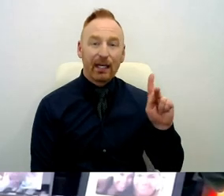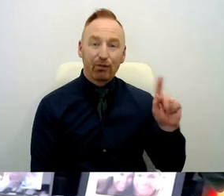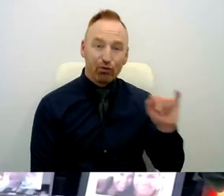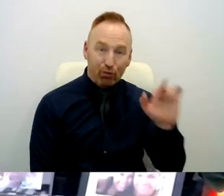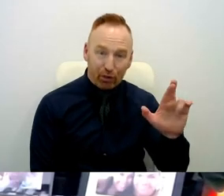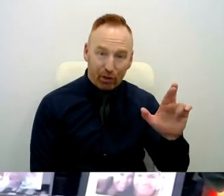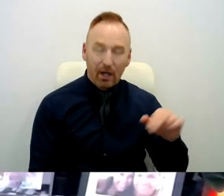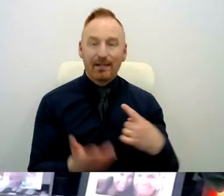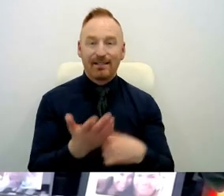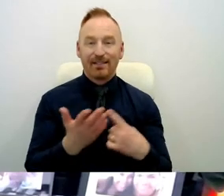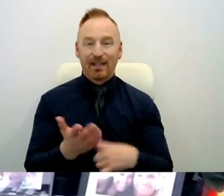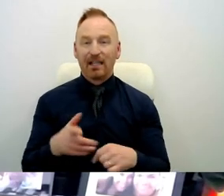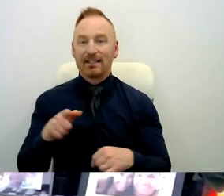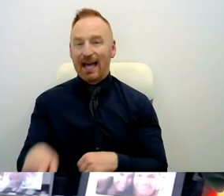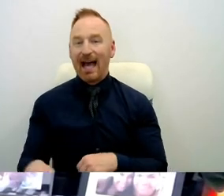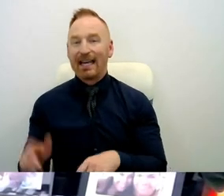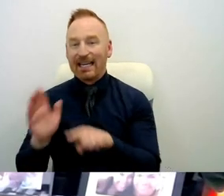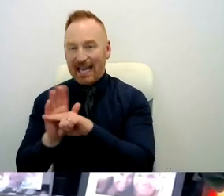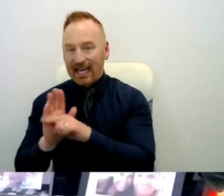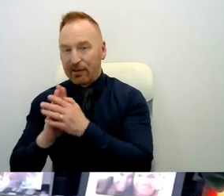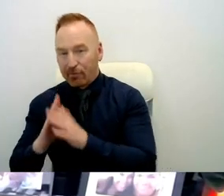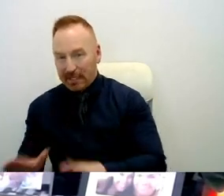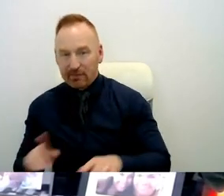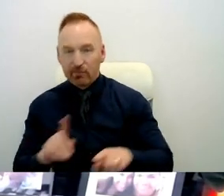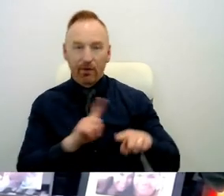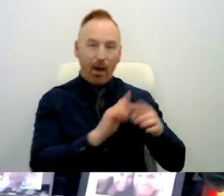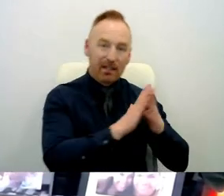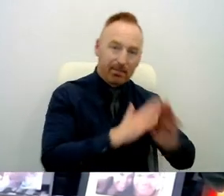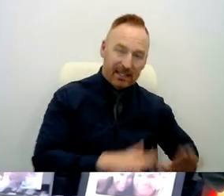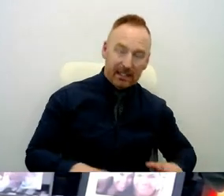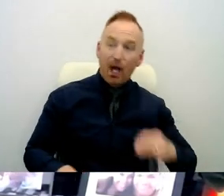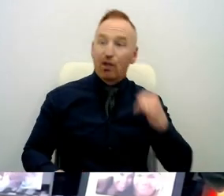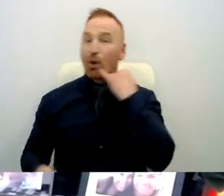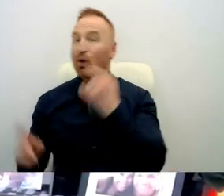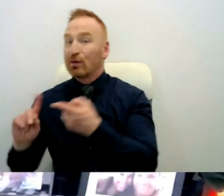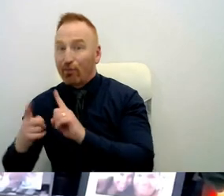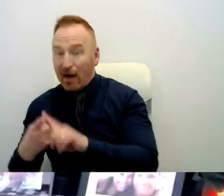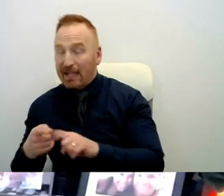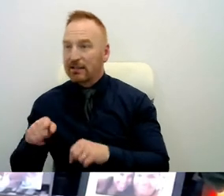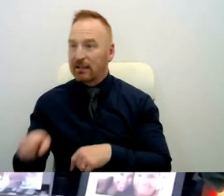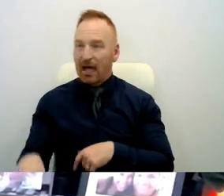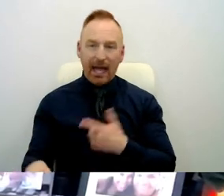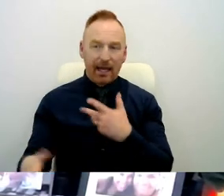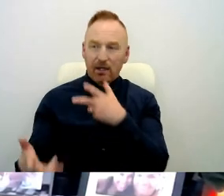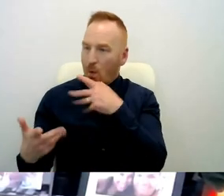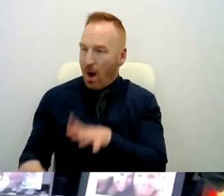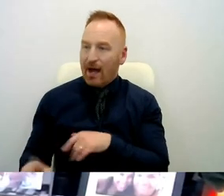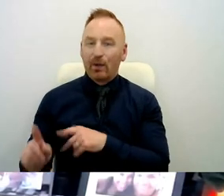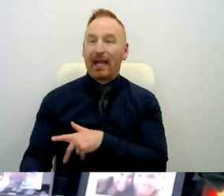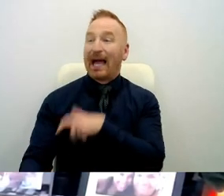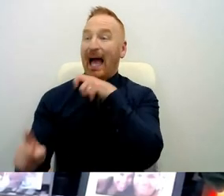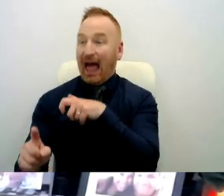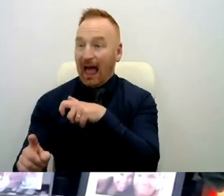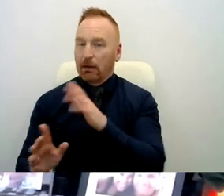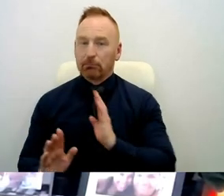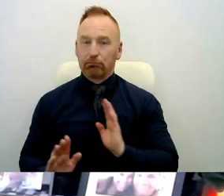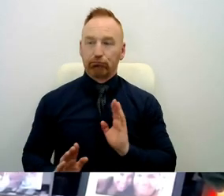negative peace being the absence of tension, right? Not wanting to call out your friends when they say something or do something that's really